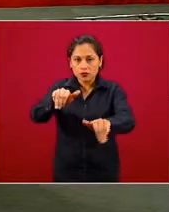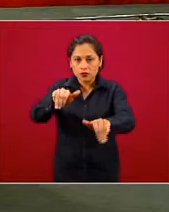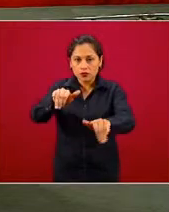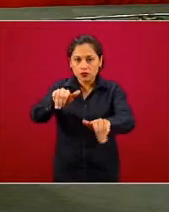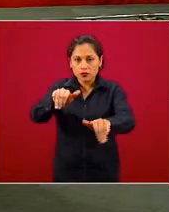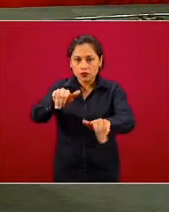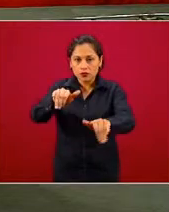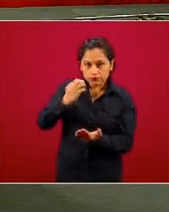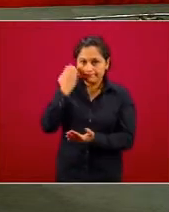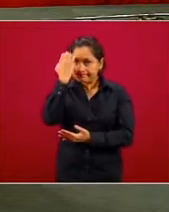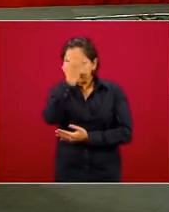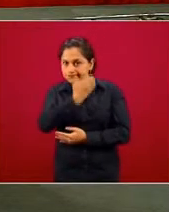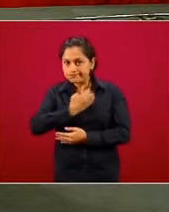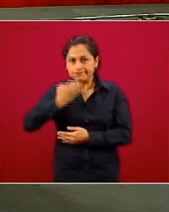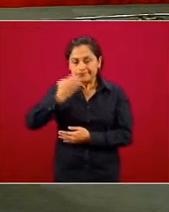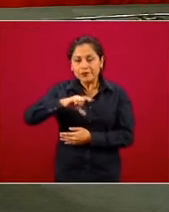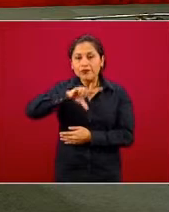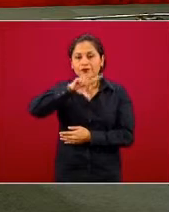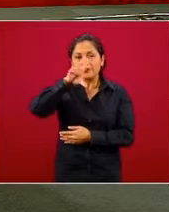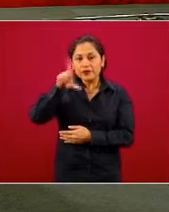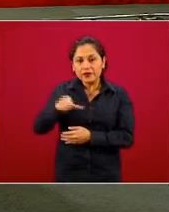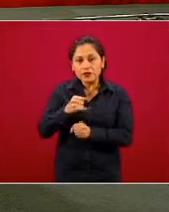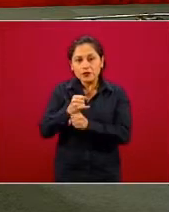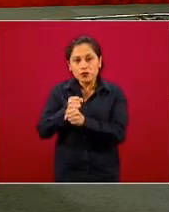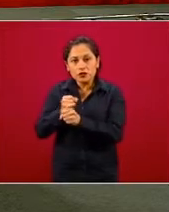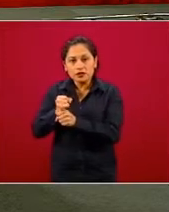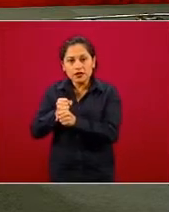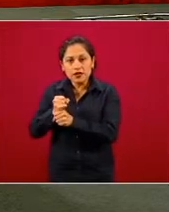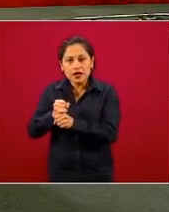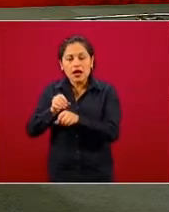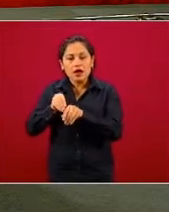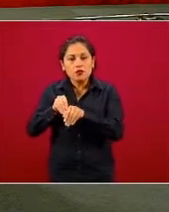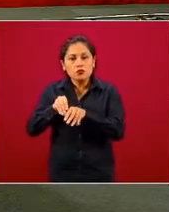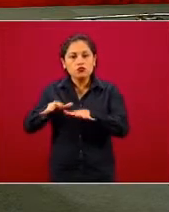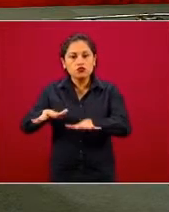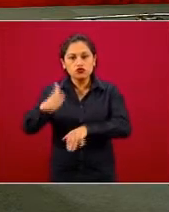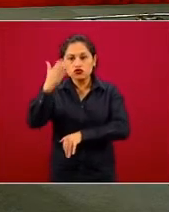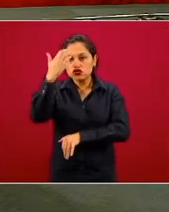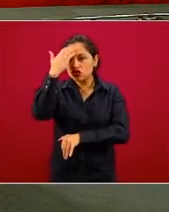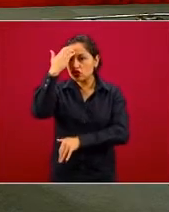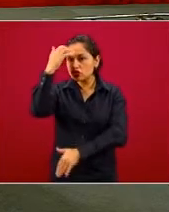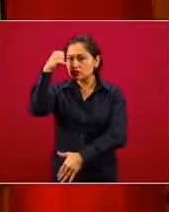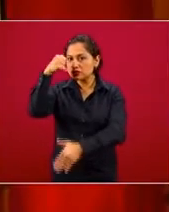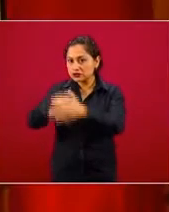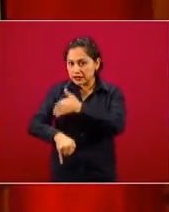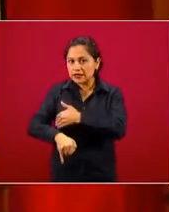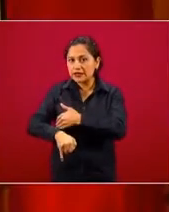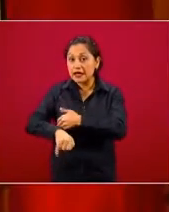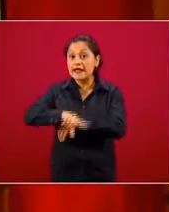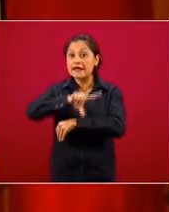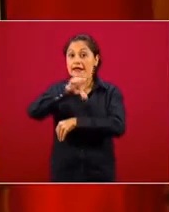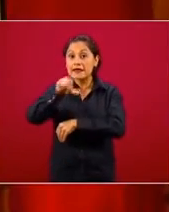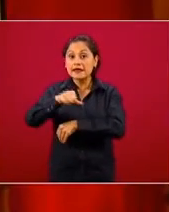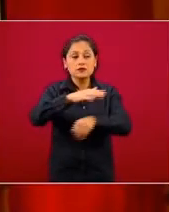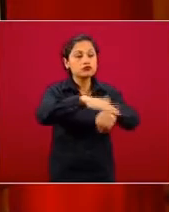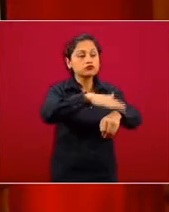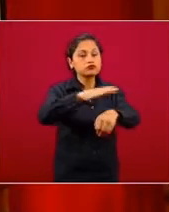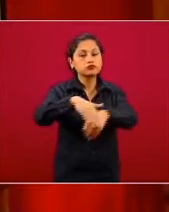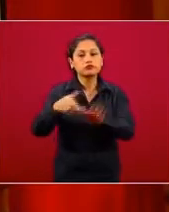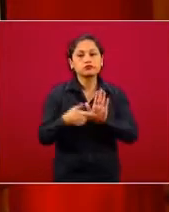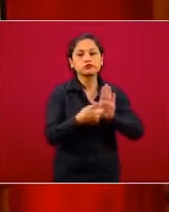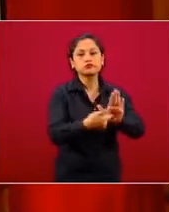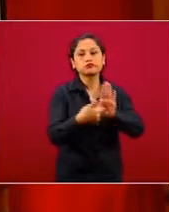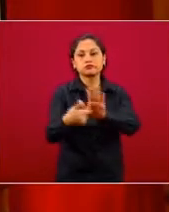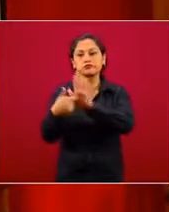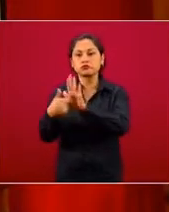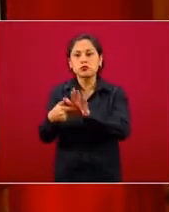of epidemiological monitoring. And we get that information, and then we get recommendations for public policies, for